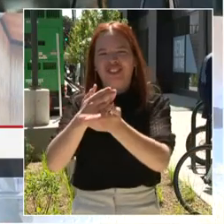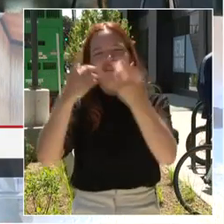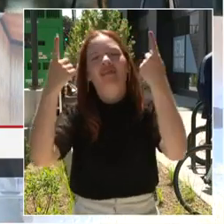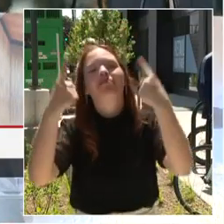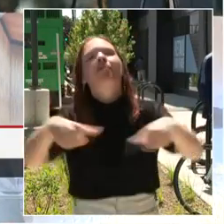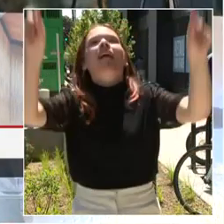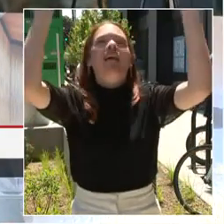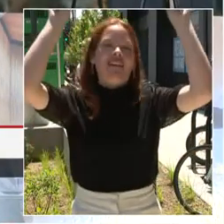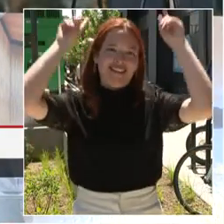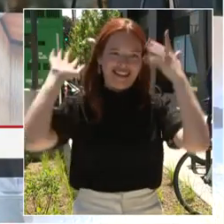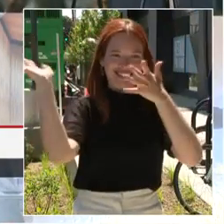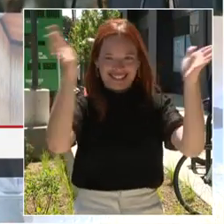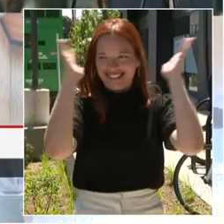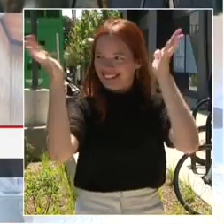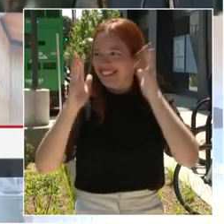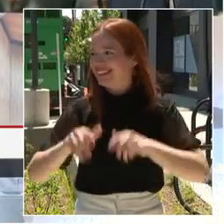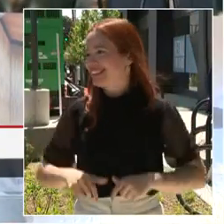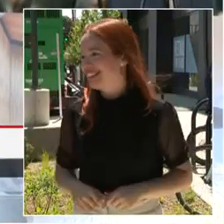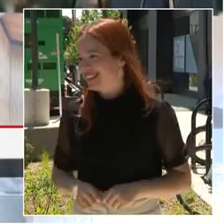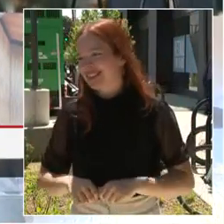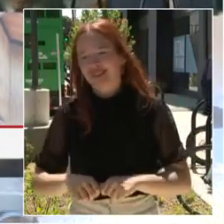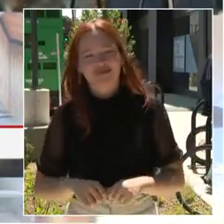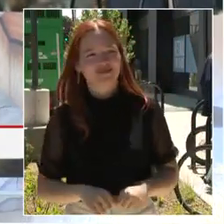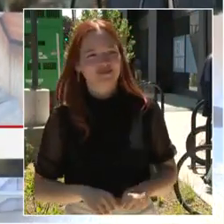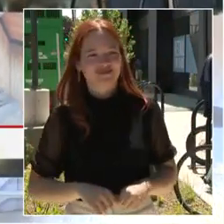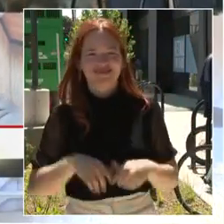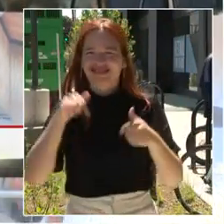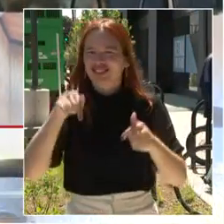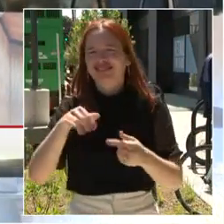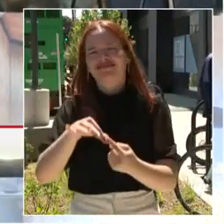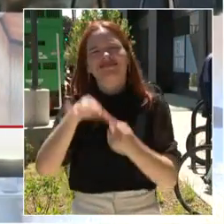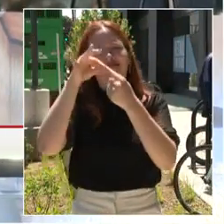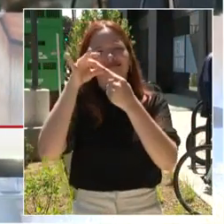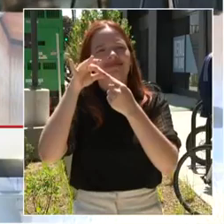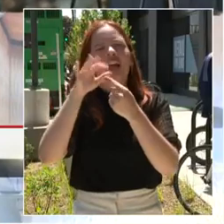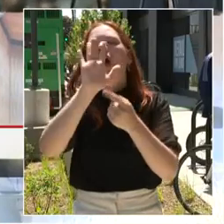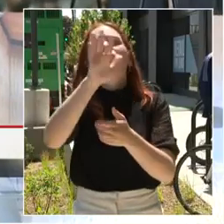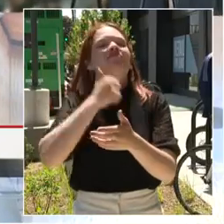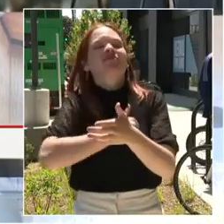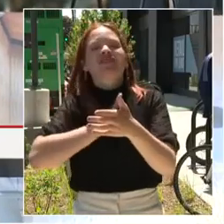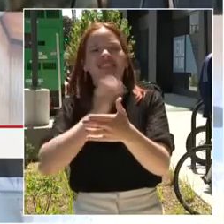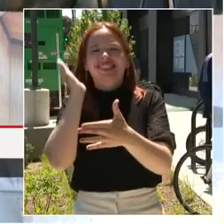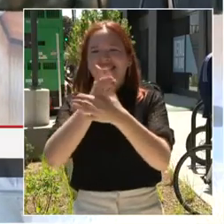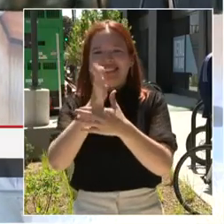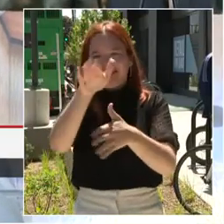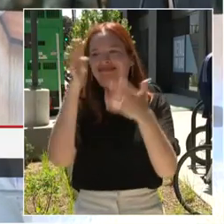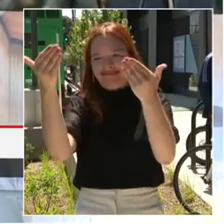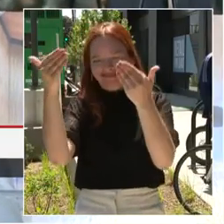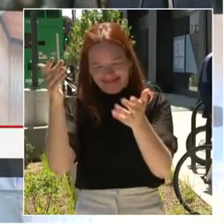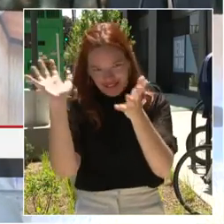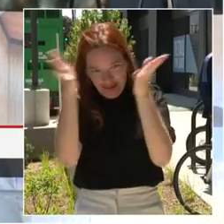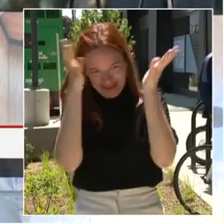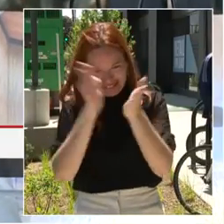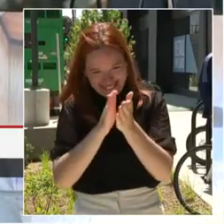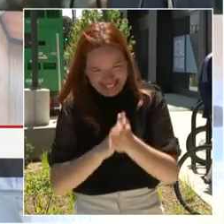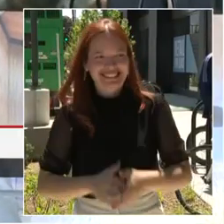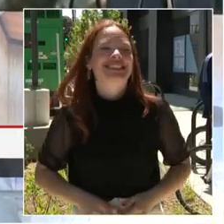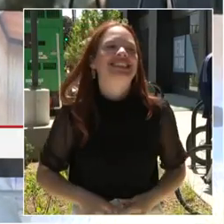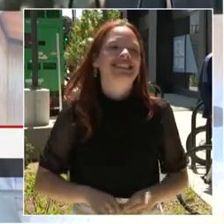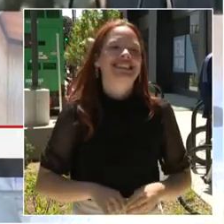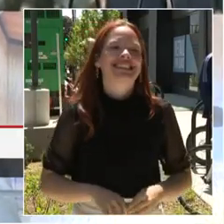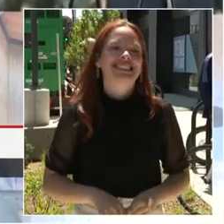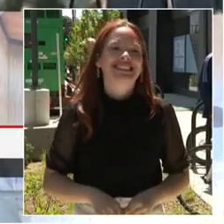So with that, special thanks. Sorry, you can clap all you want. Special thanks to the team at DGS.